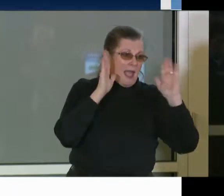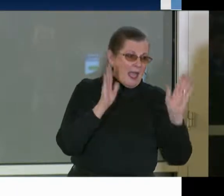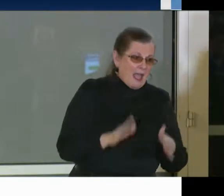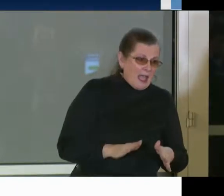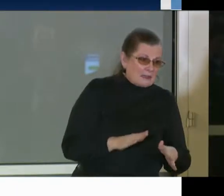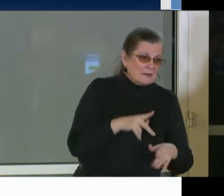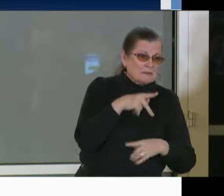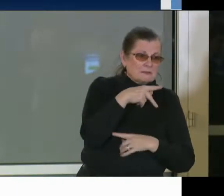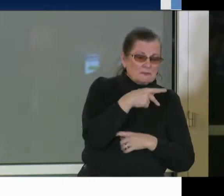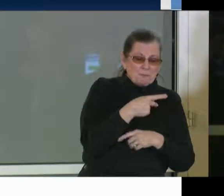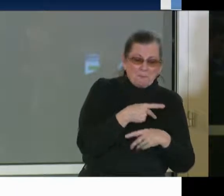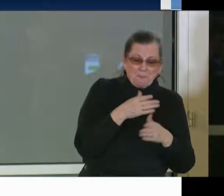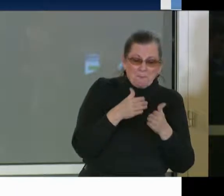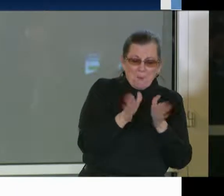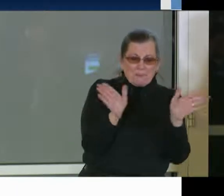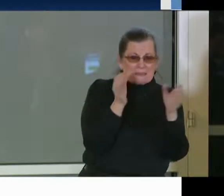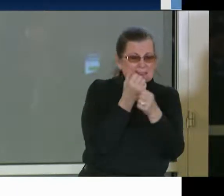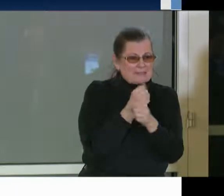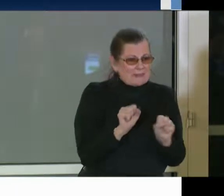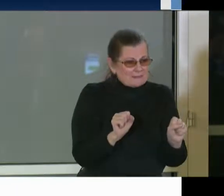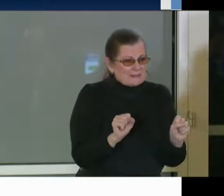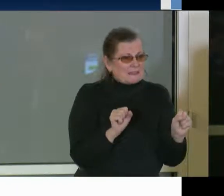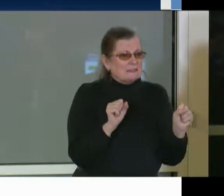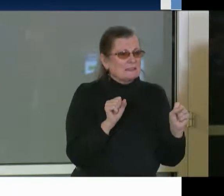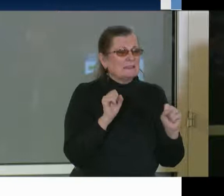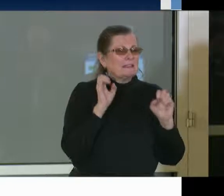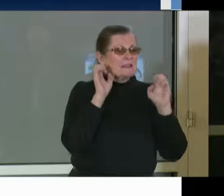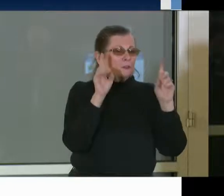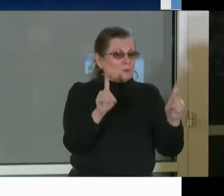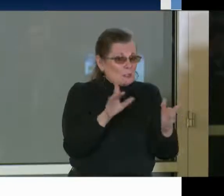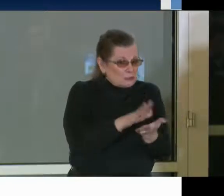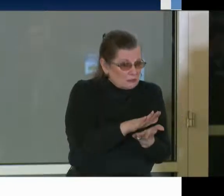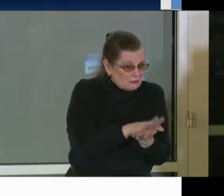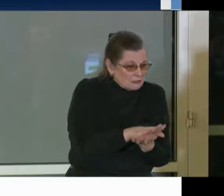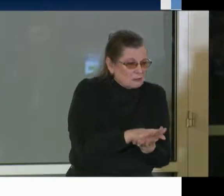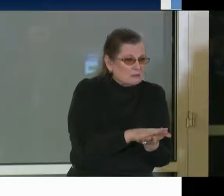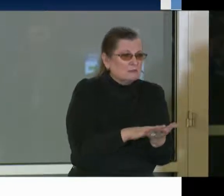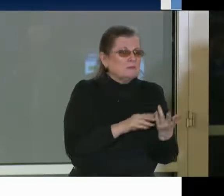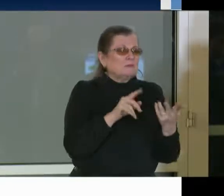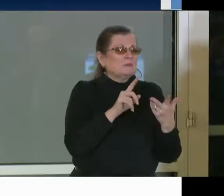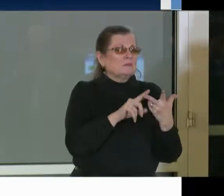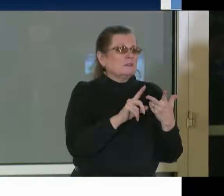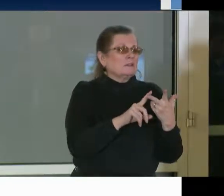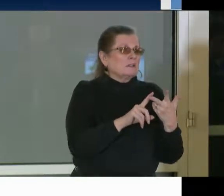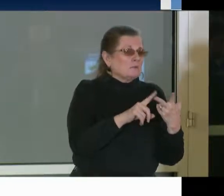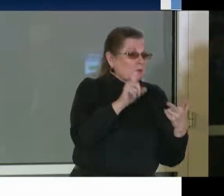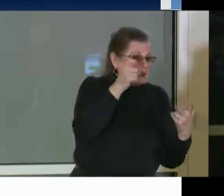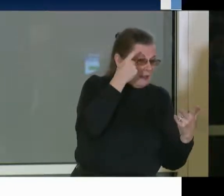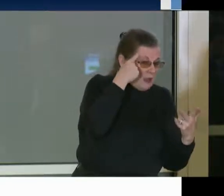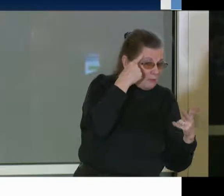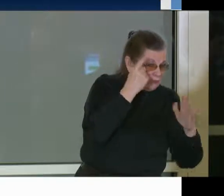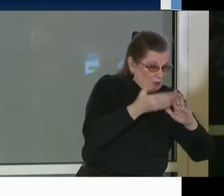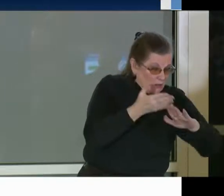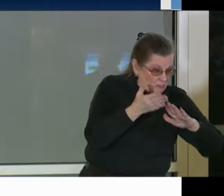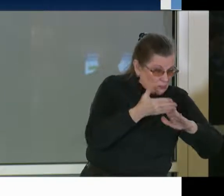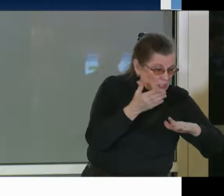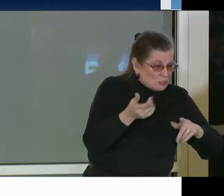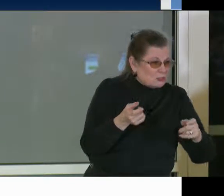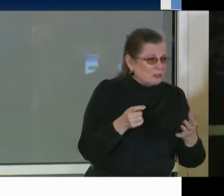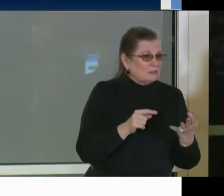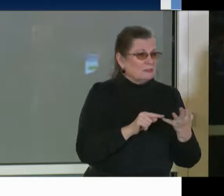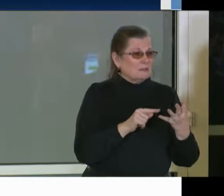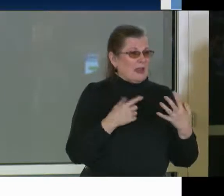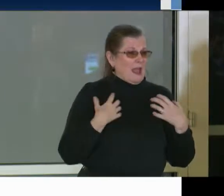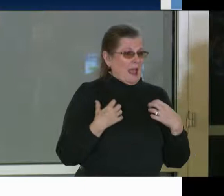services, government operations, or public safety. So again, ranking them by most important to least important, even